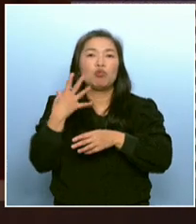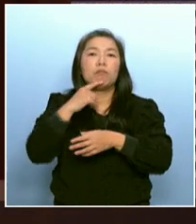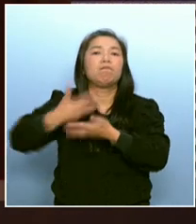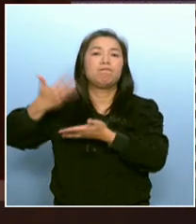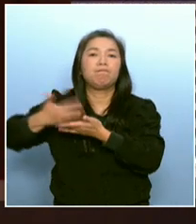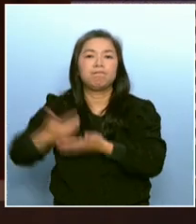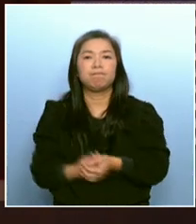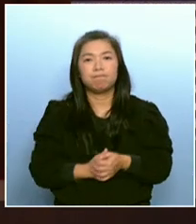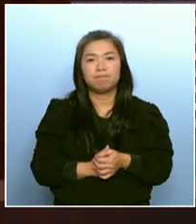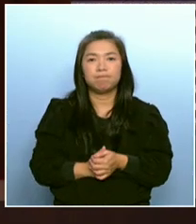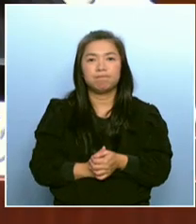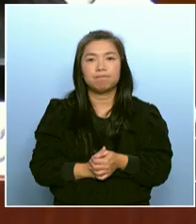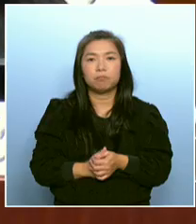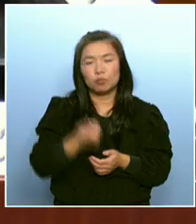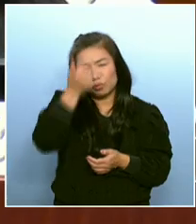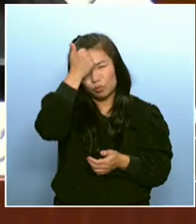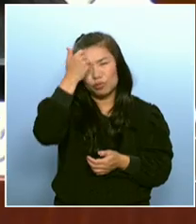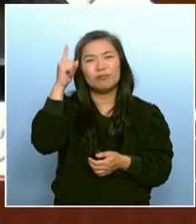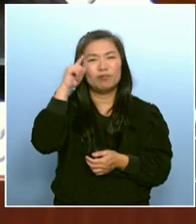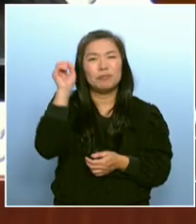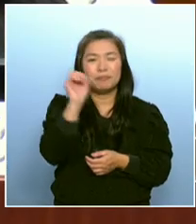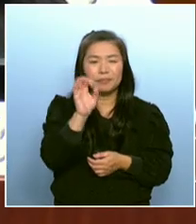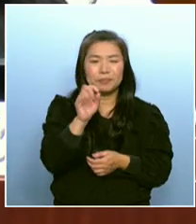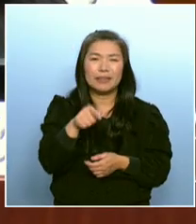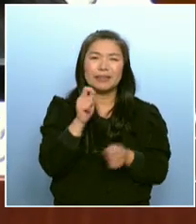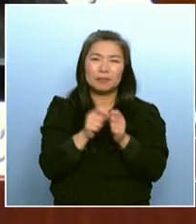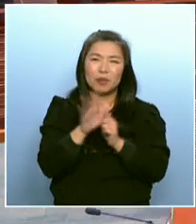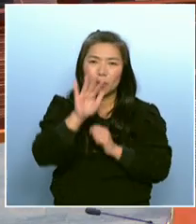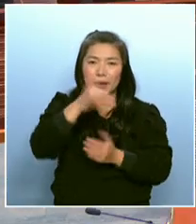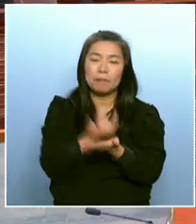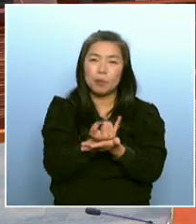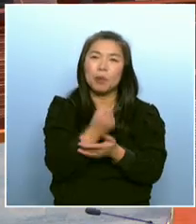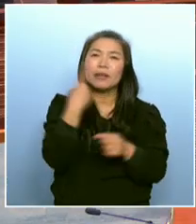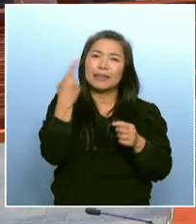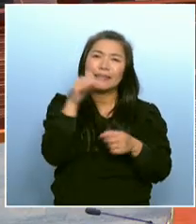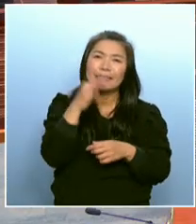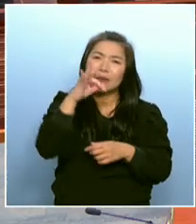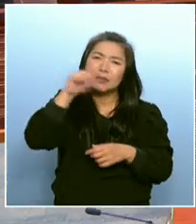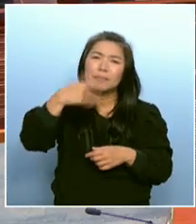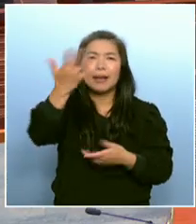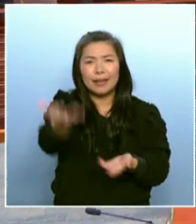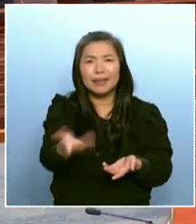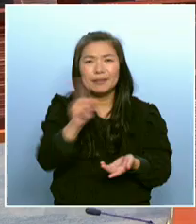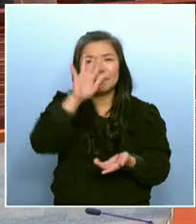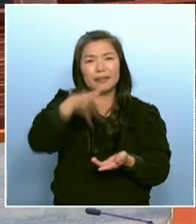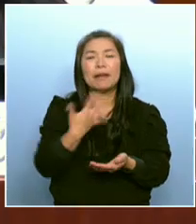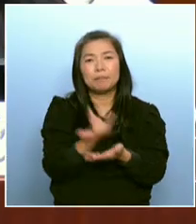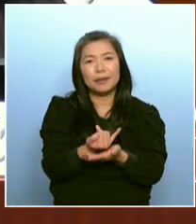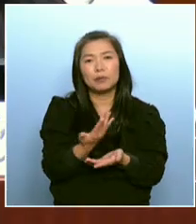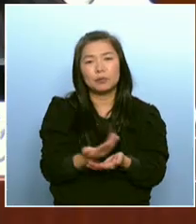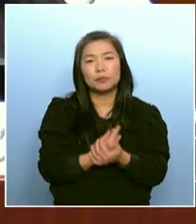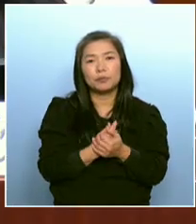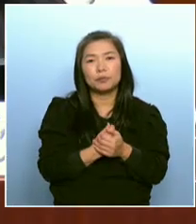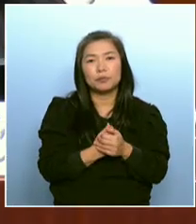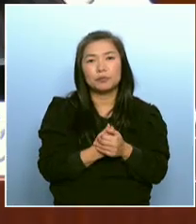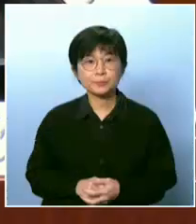formation works will be completed, and then the Housing Society will take over. Sorry, I have to follow up. Then how do you come up with the